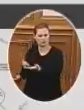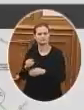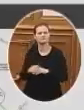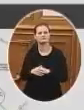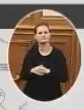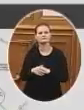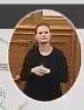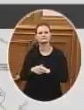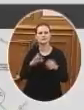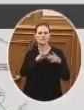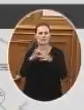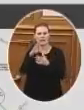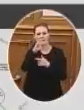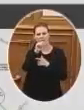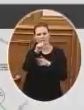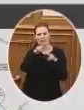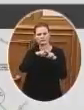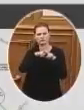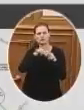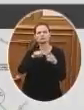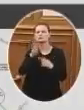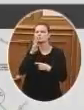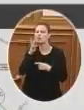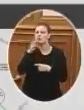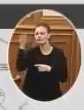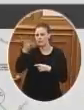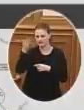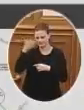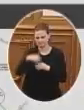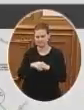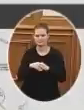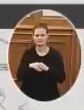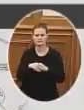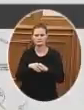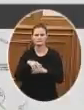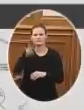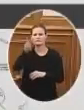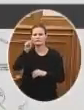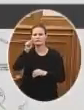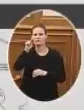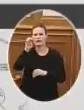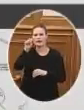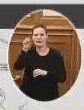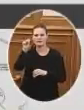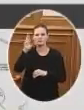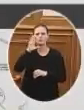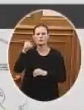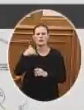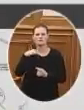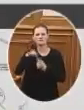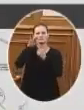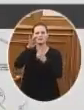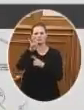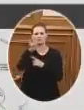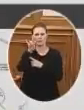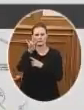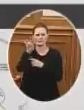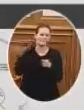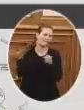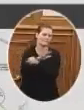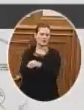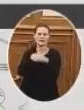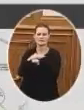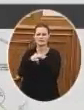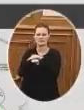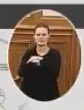the waterfront, such as the 47 running up and down Van Ness. There will be a special 47 limited line, fully accessible, that